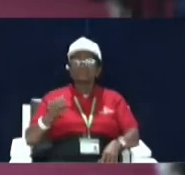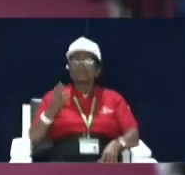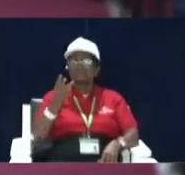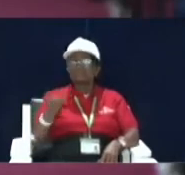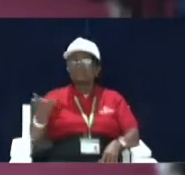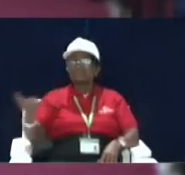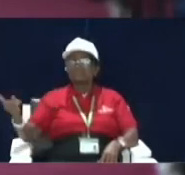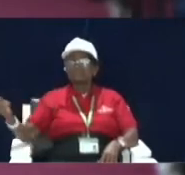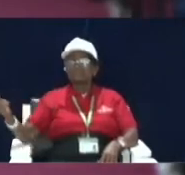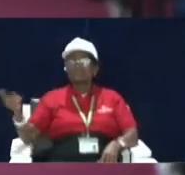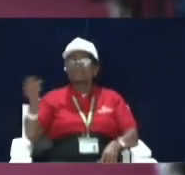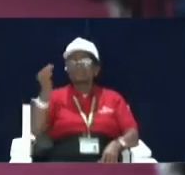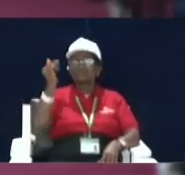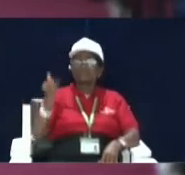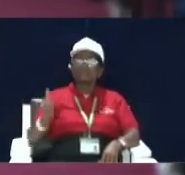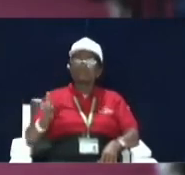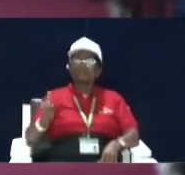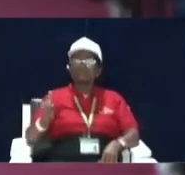materially,